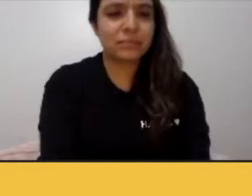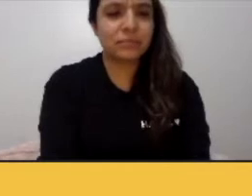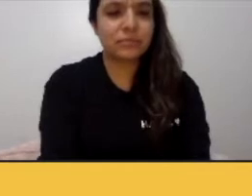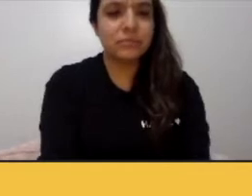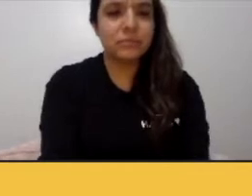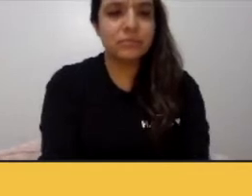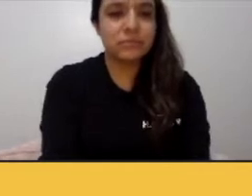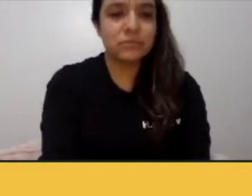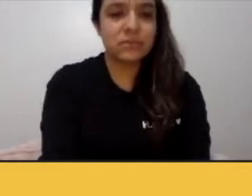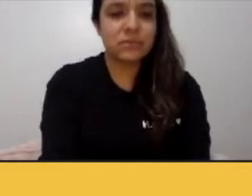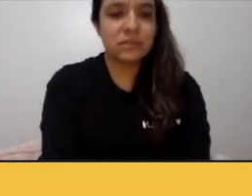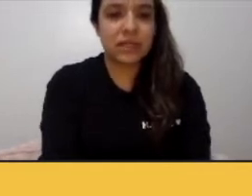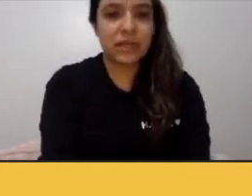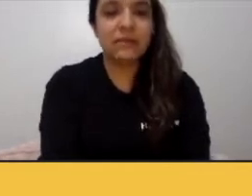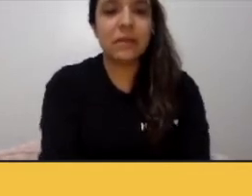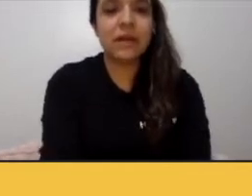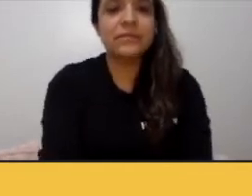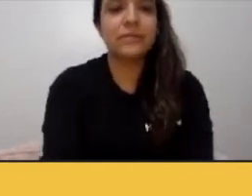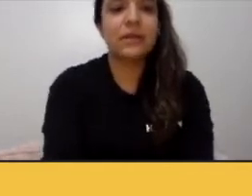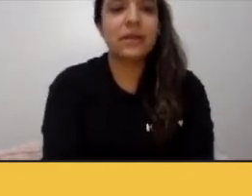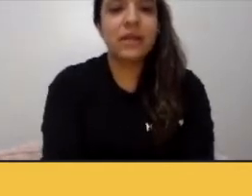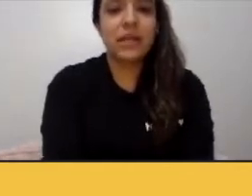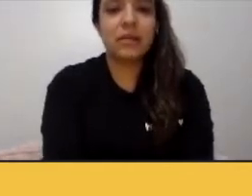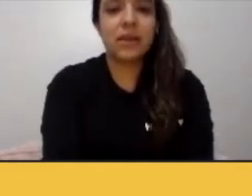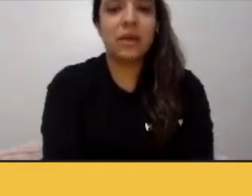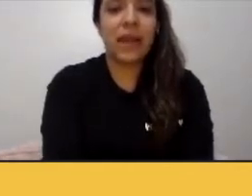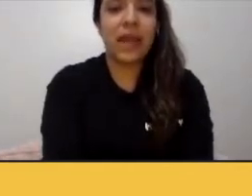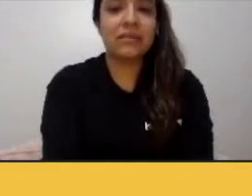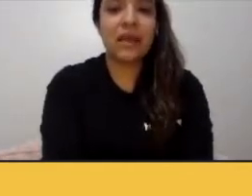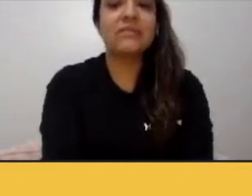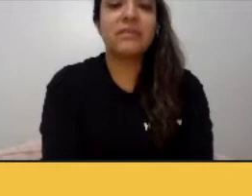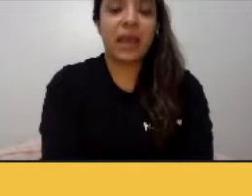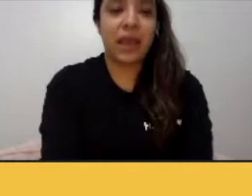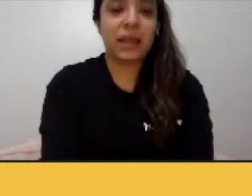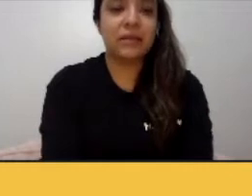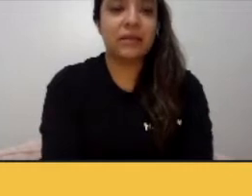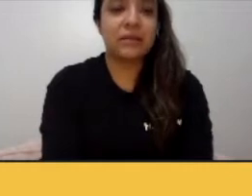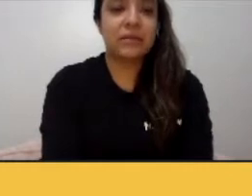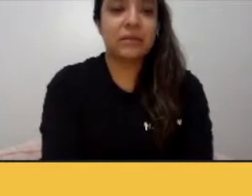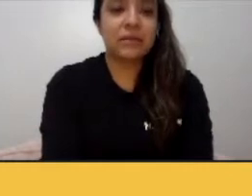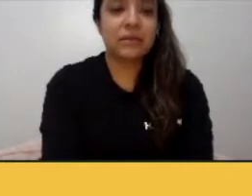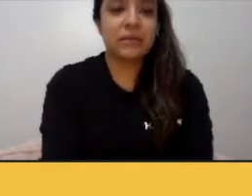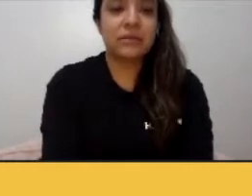job. Let's look at the next one. Here we go, A-N says an.